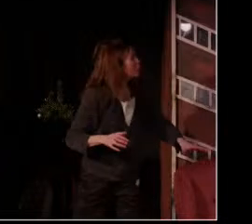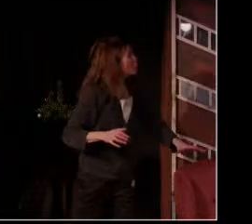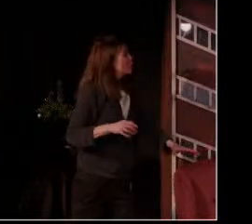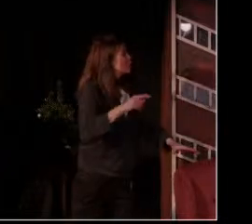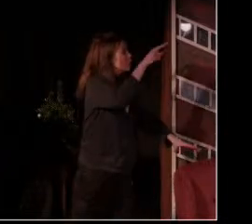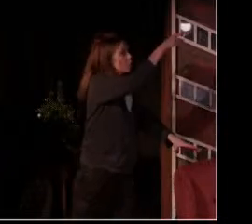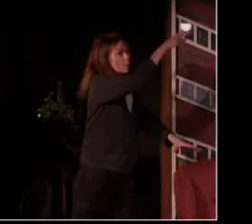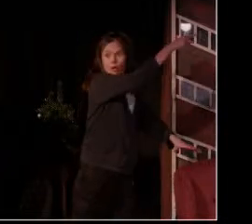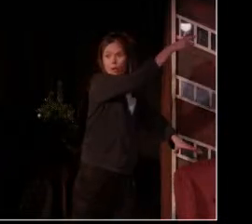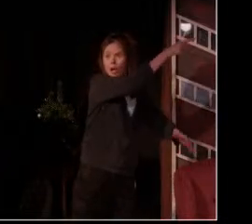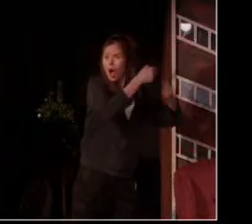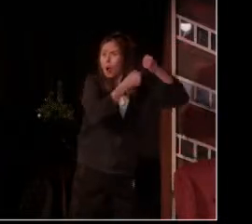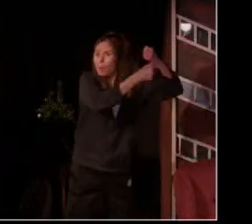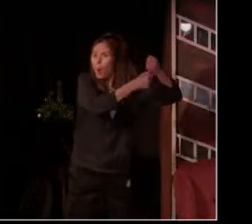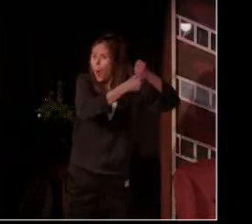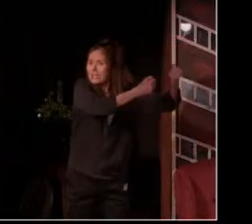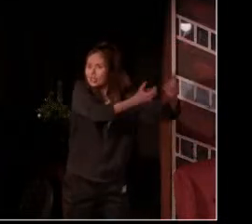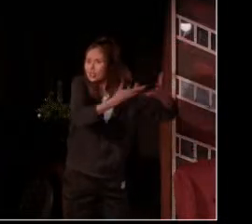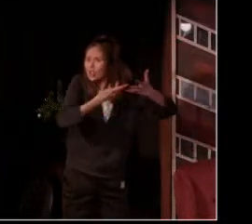the time!